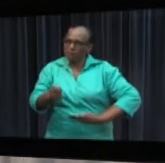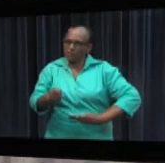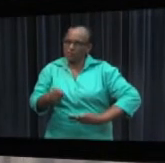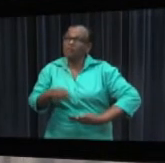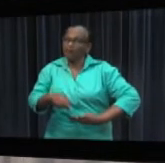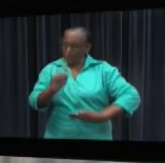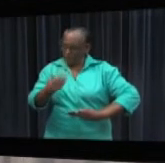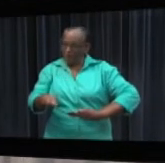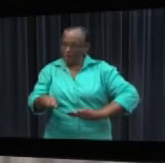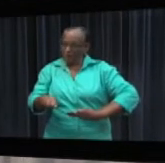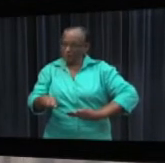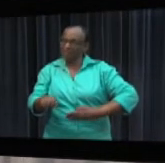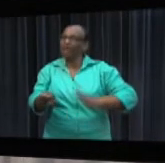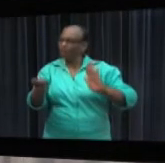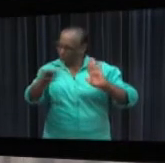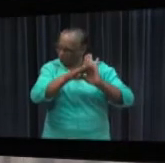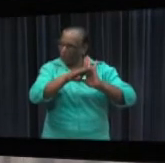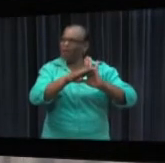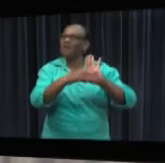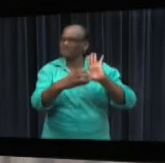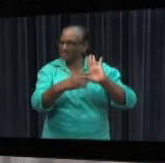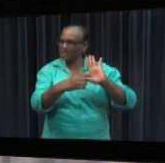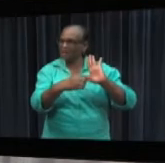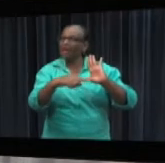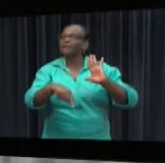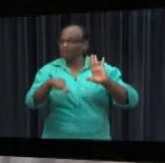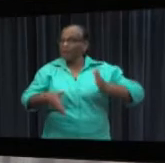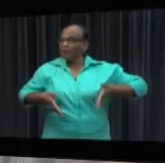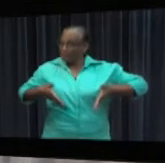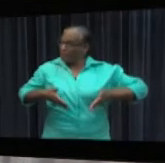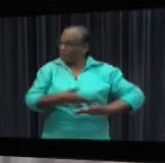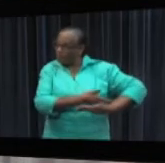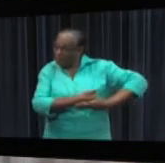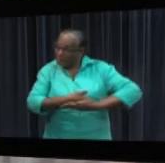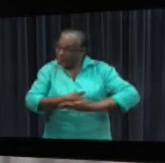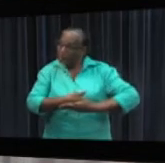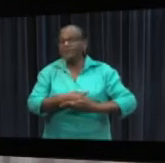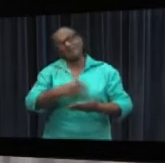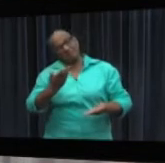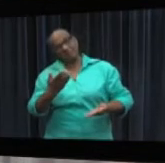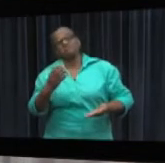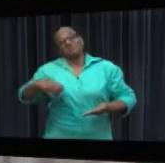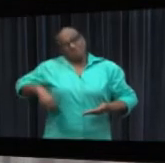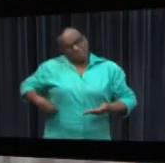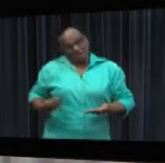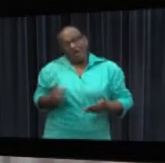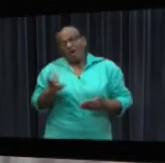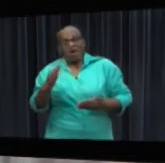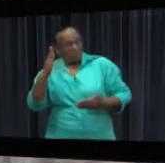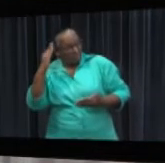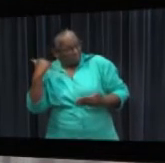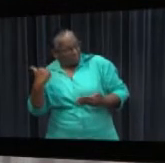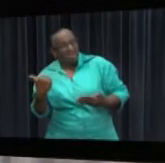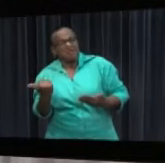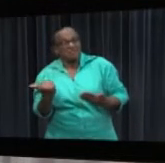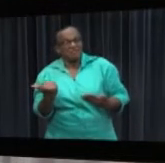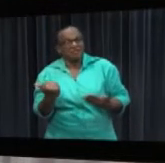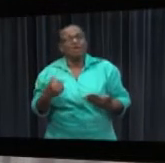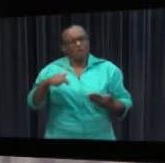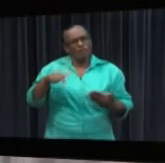It may be already be determined, according to normal standards, that the baby is a boy or a